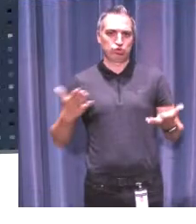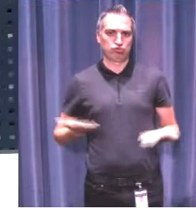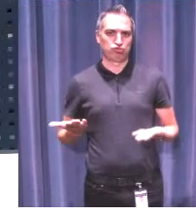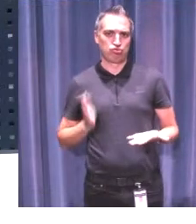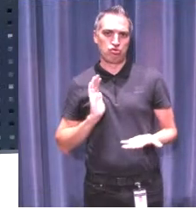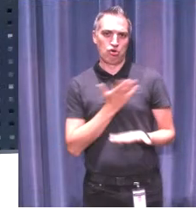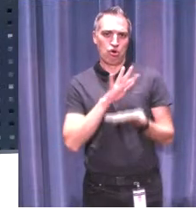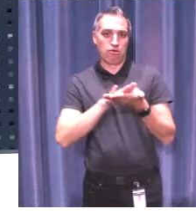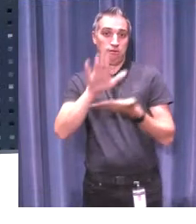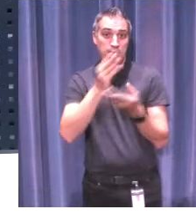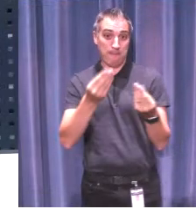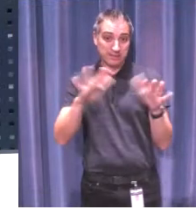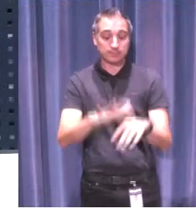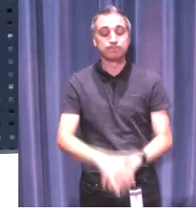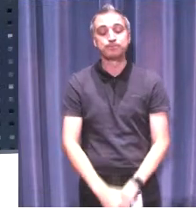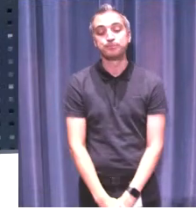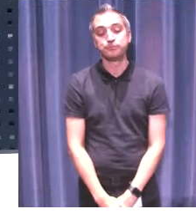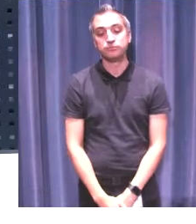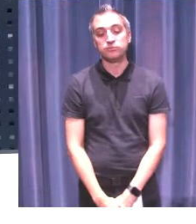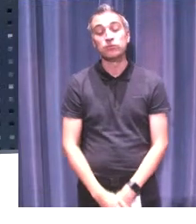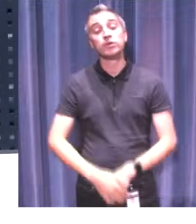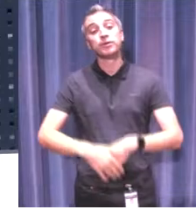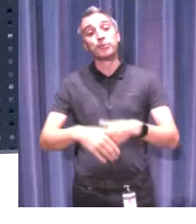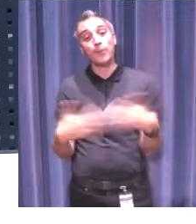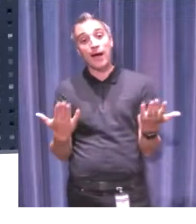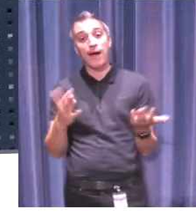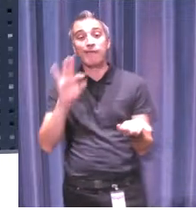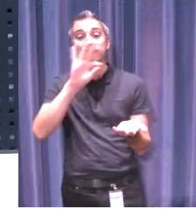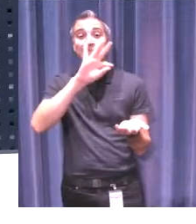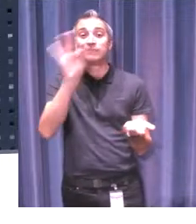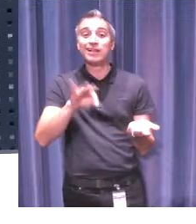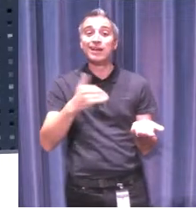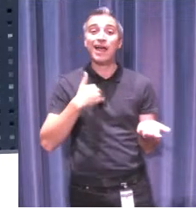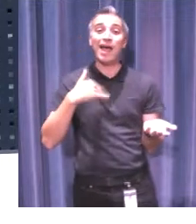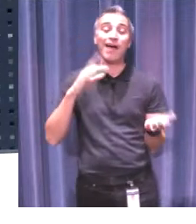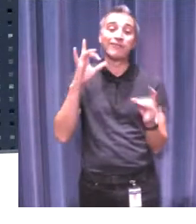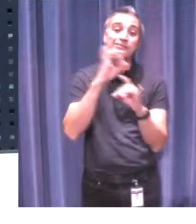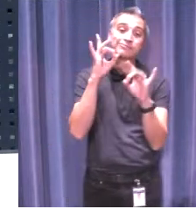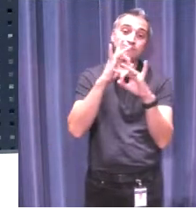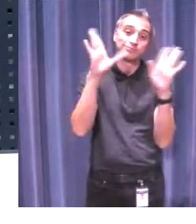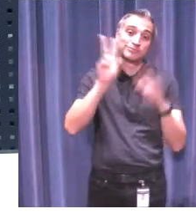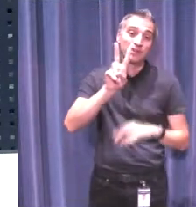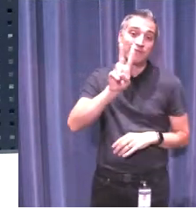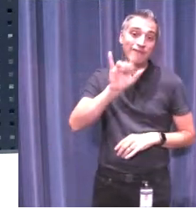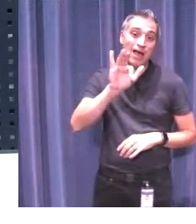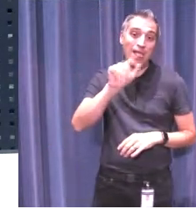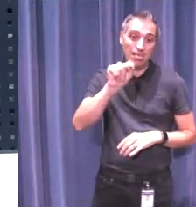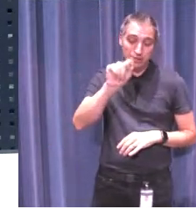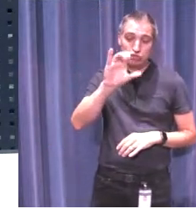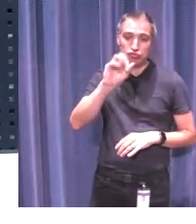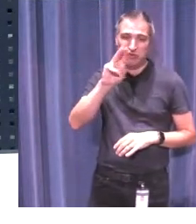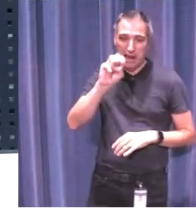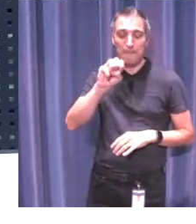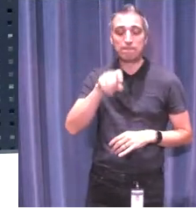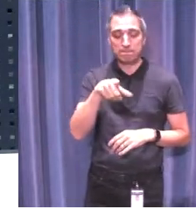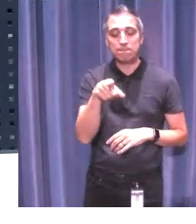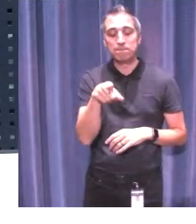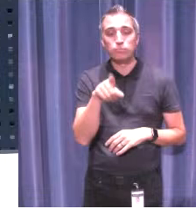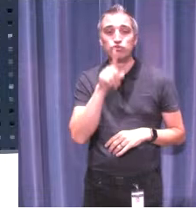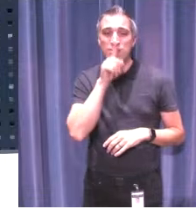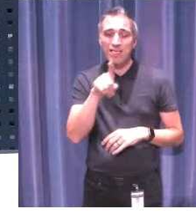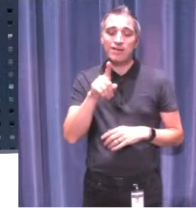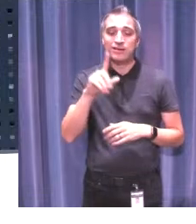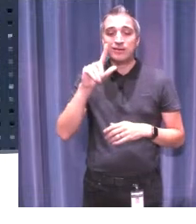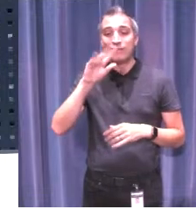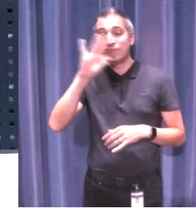Well, Flint has violent crime, as does Lansing. If you look up statistics, both Flint and